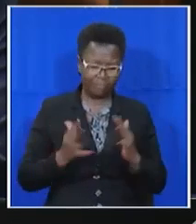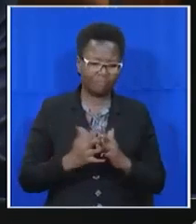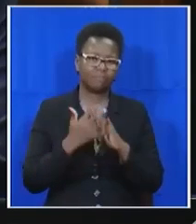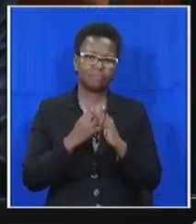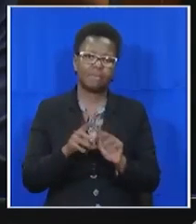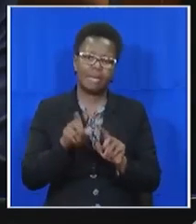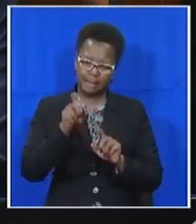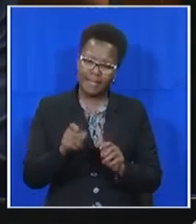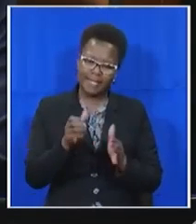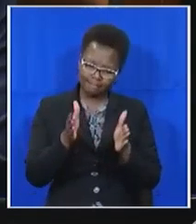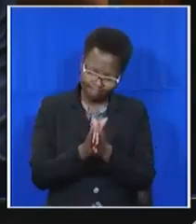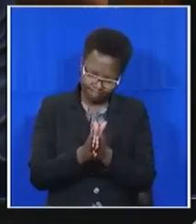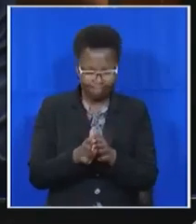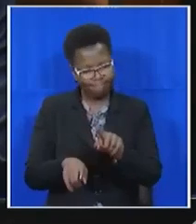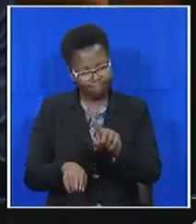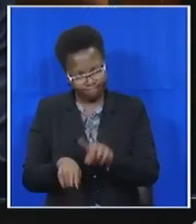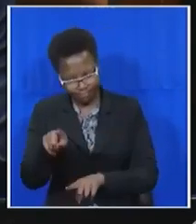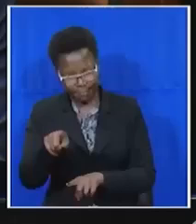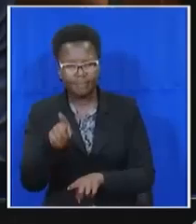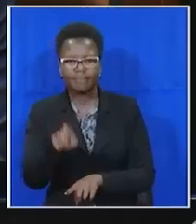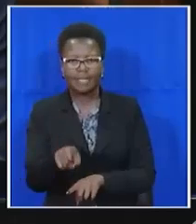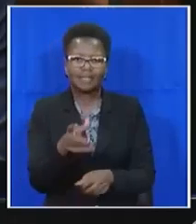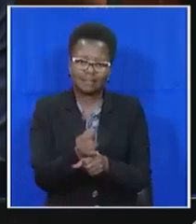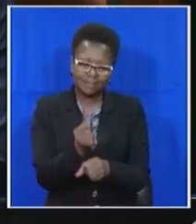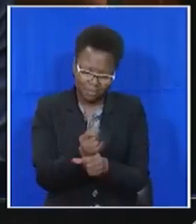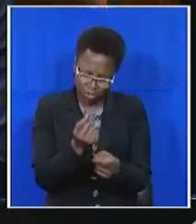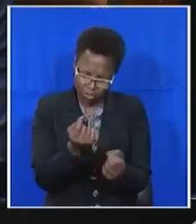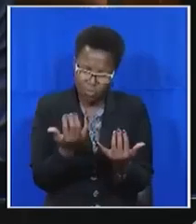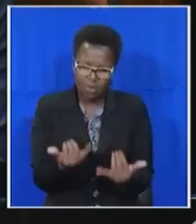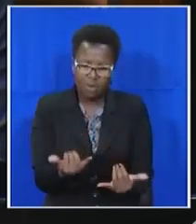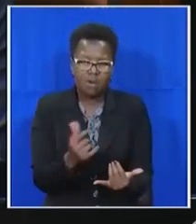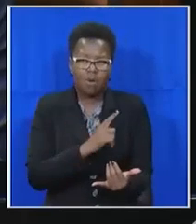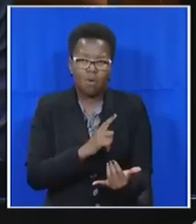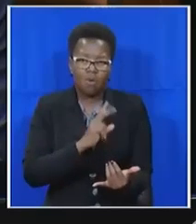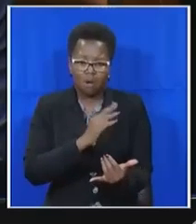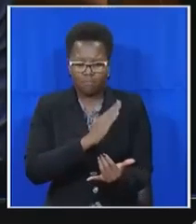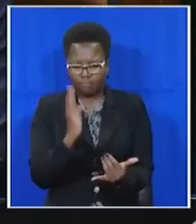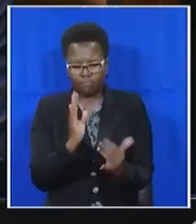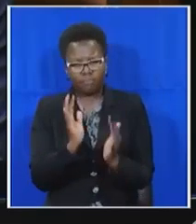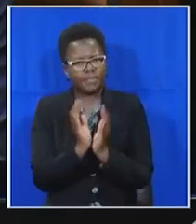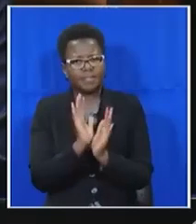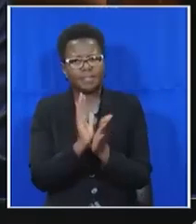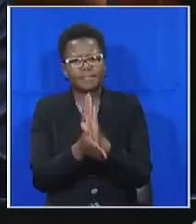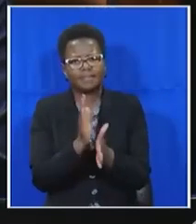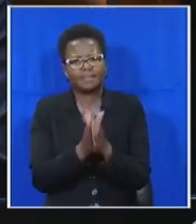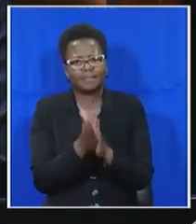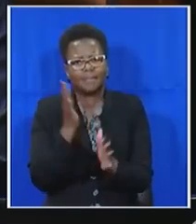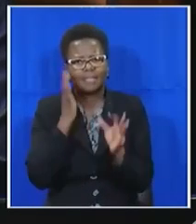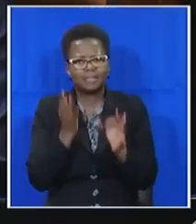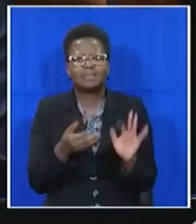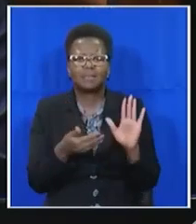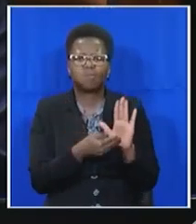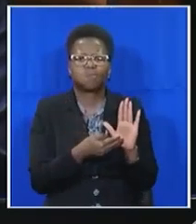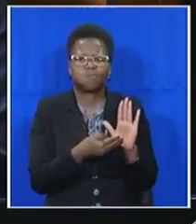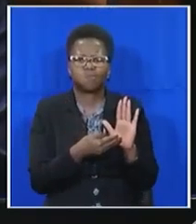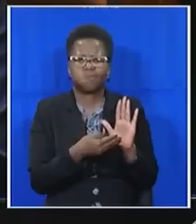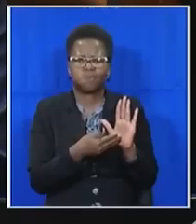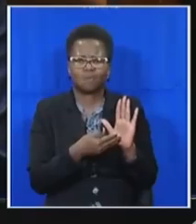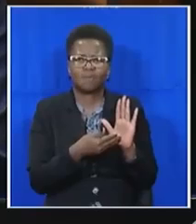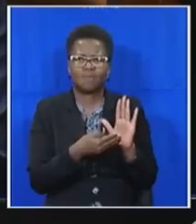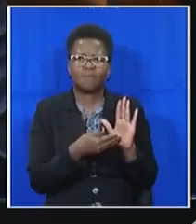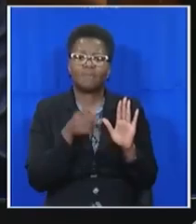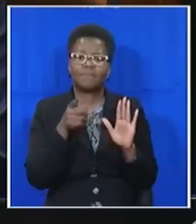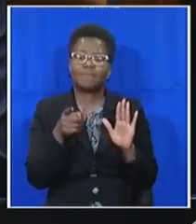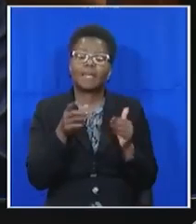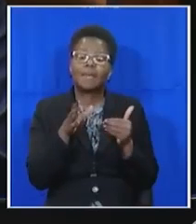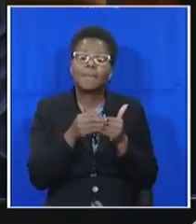may be ordered the member to leave the chamber immediately for the remainder of the day's ruling. That's the ruling. Honorable member, withdraw